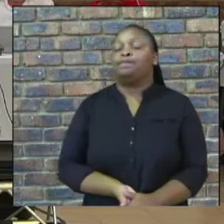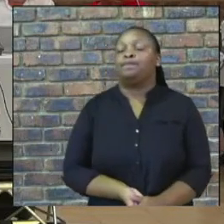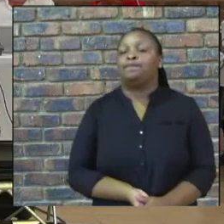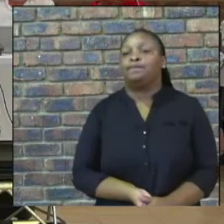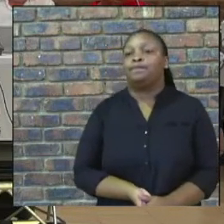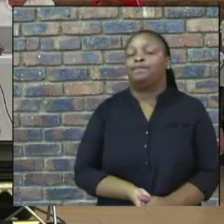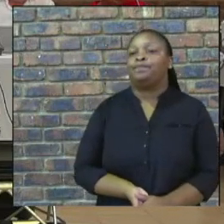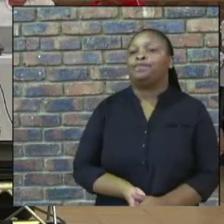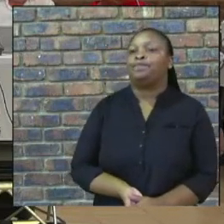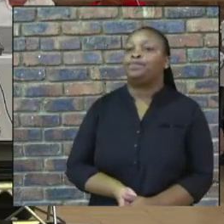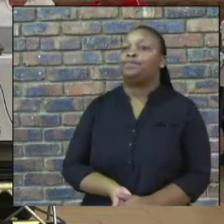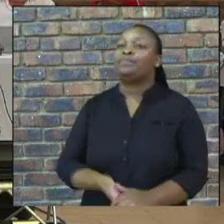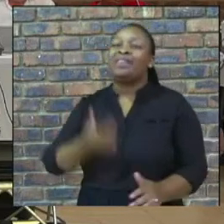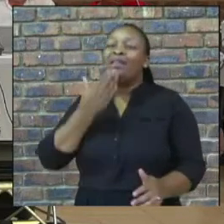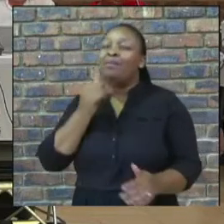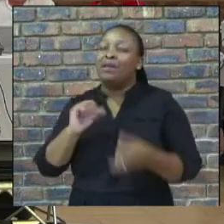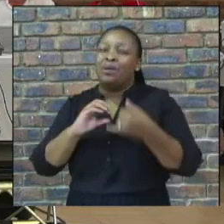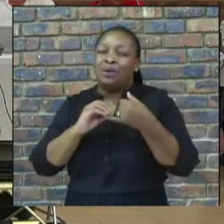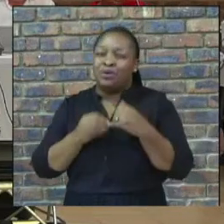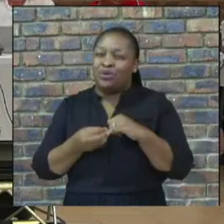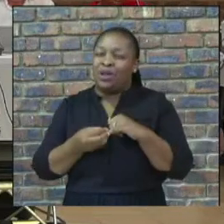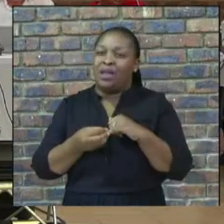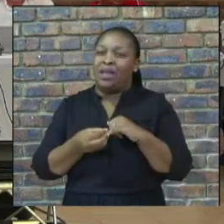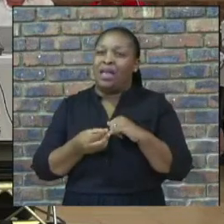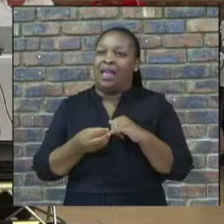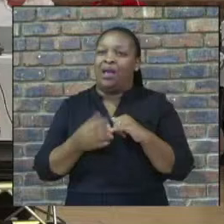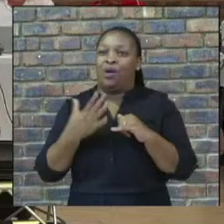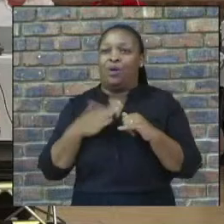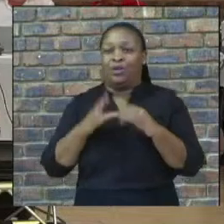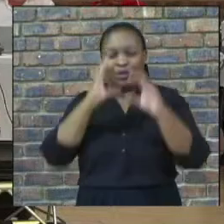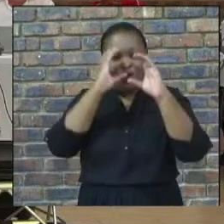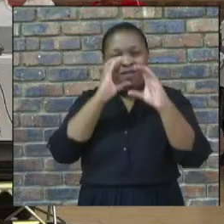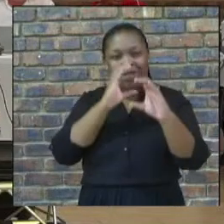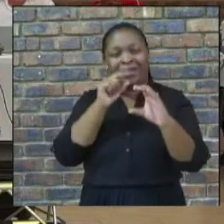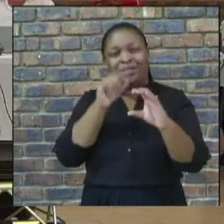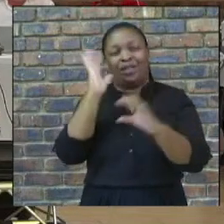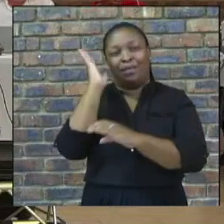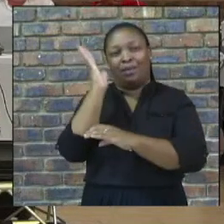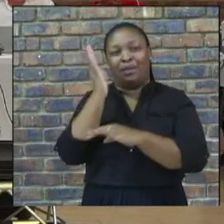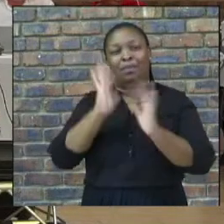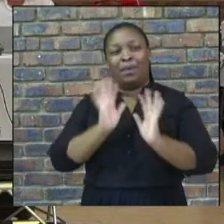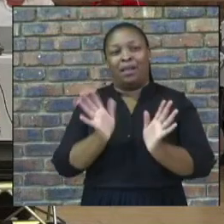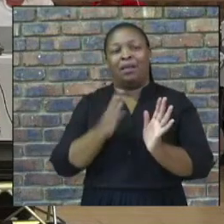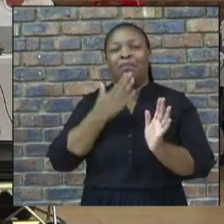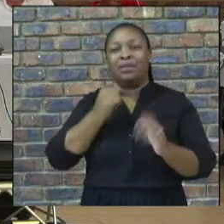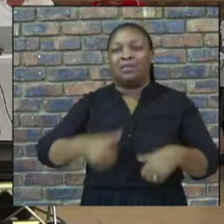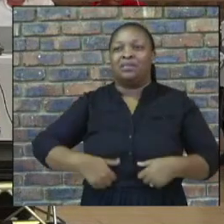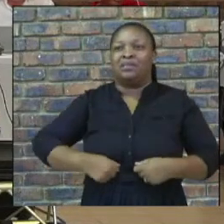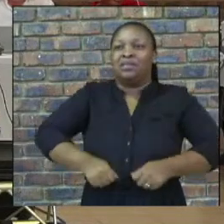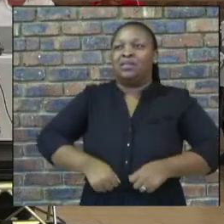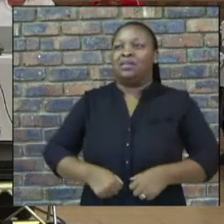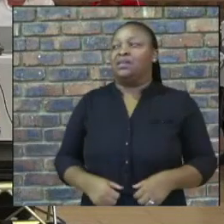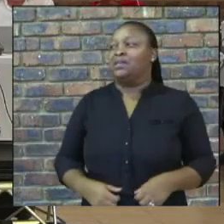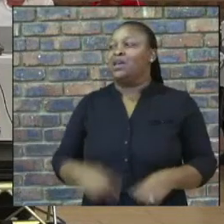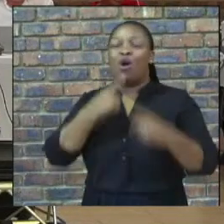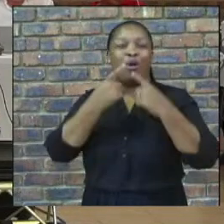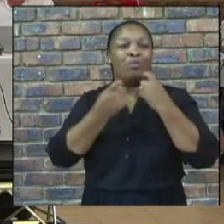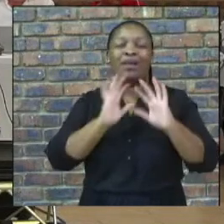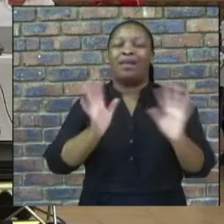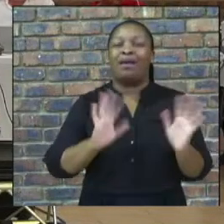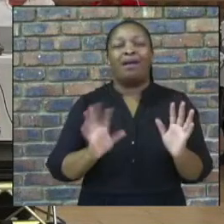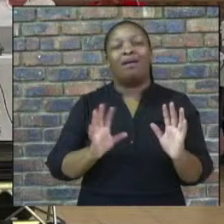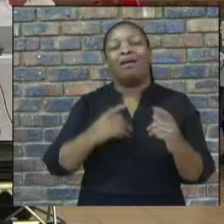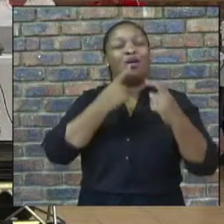Are looking, or focus on the presentation. I know there's always a temptation to engage on